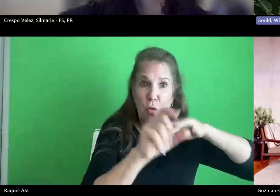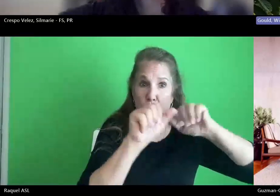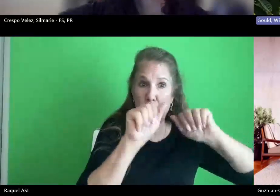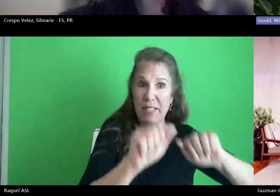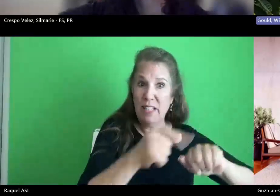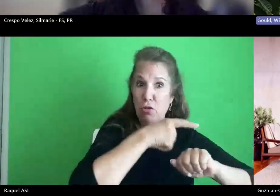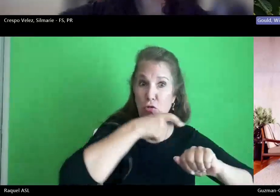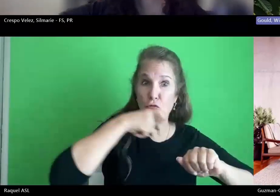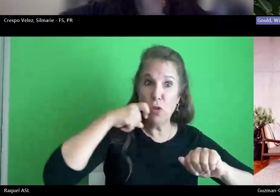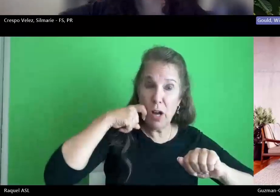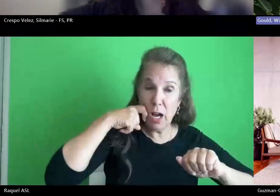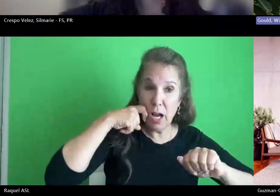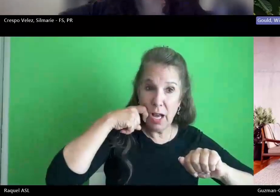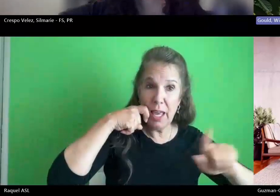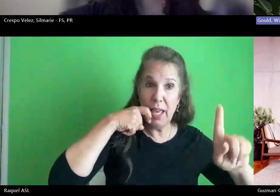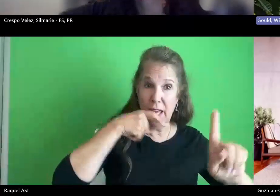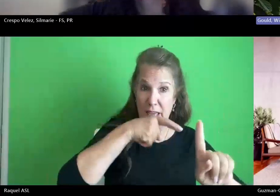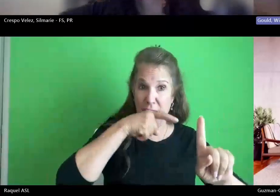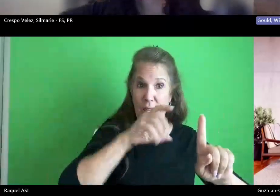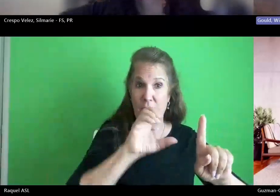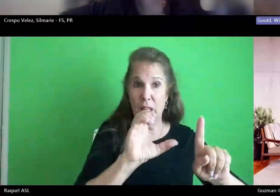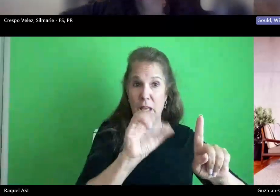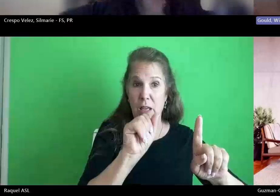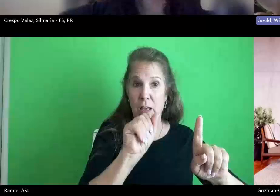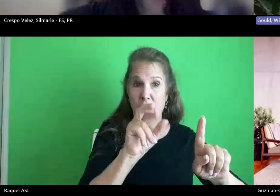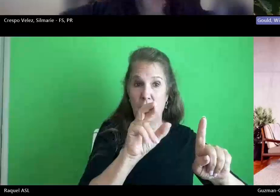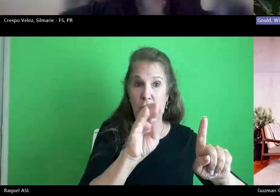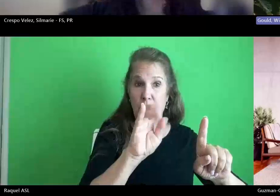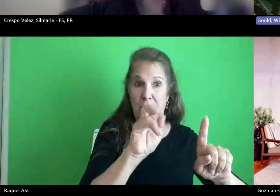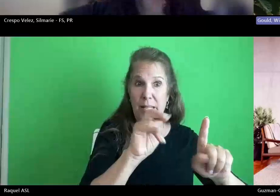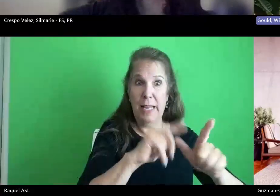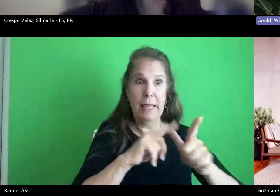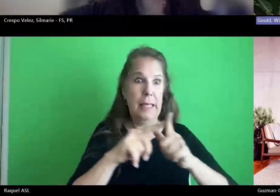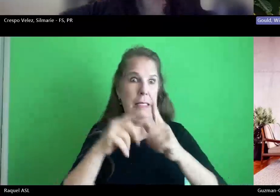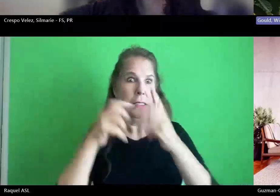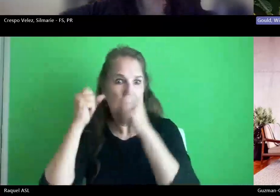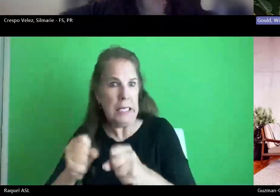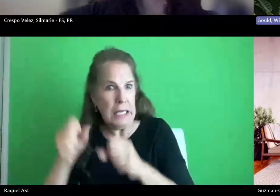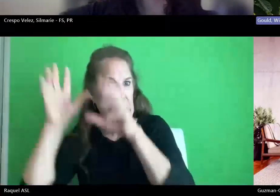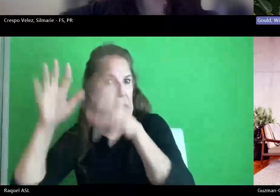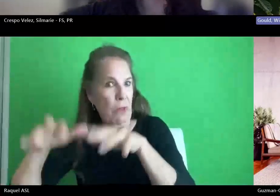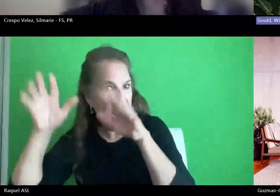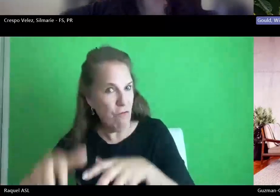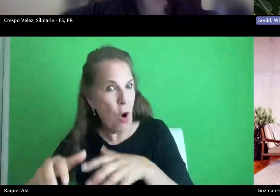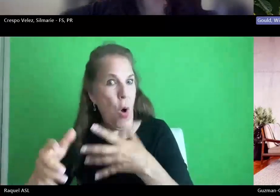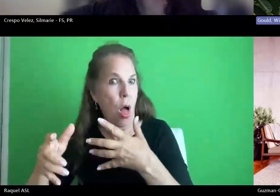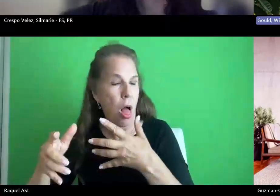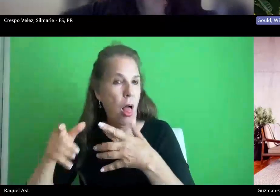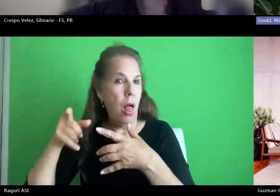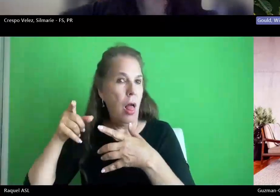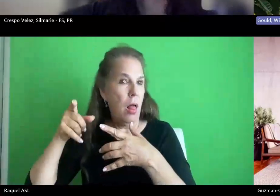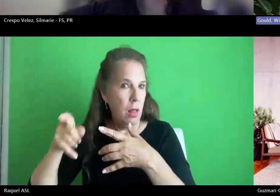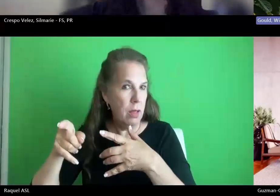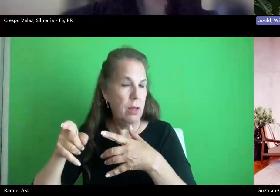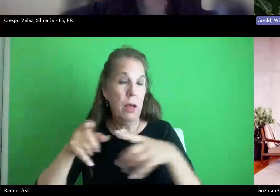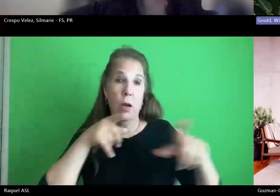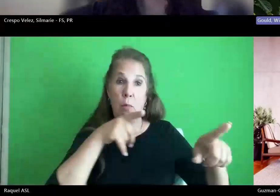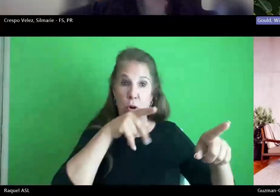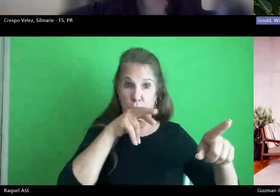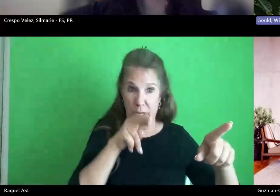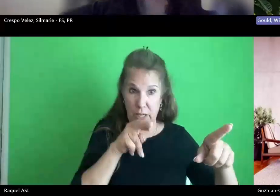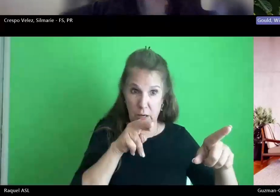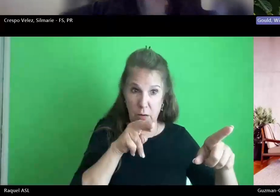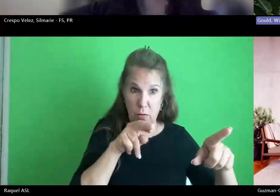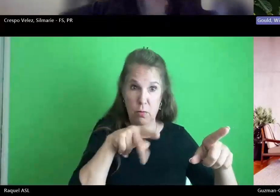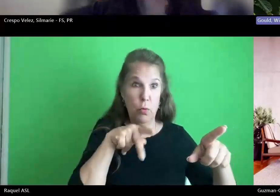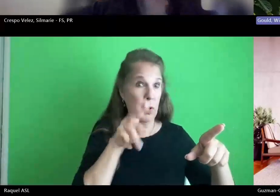drying in the Caribbean and then these intense rainfall events that we do have. And in Puerto Rico, we're not seeing